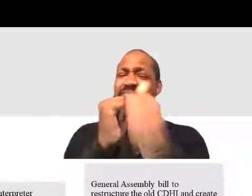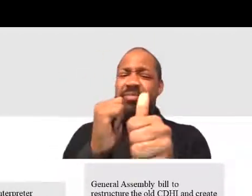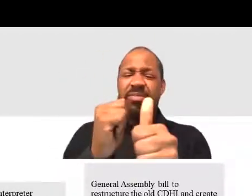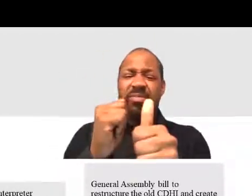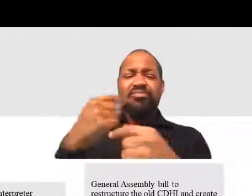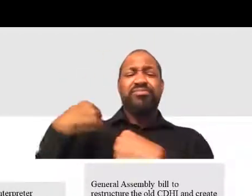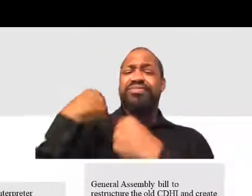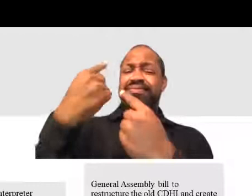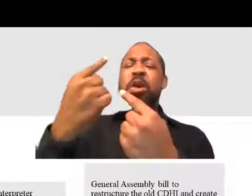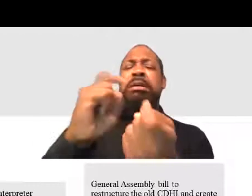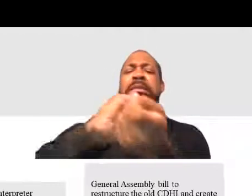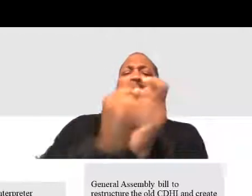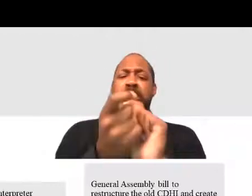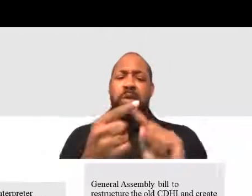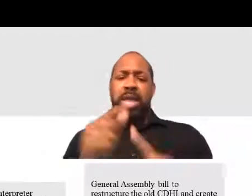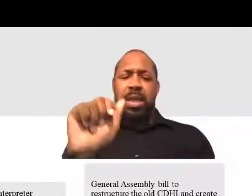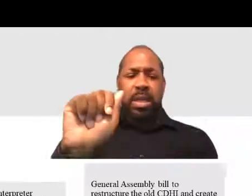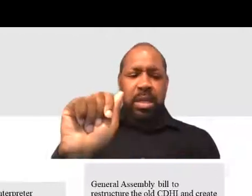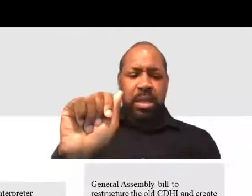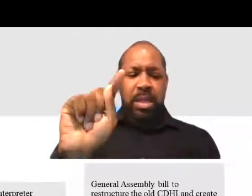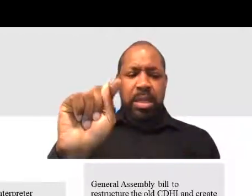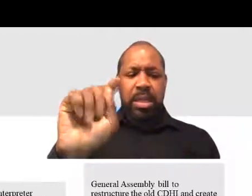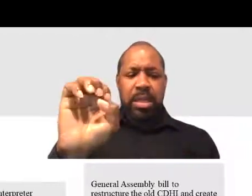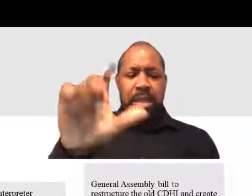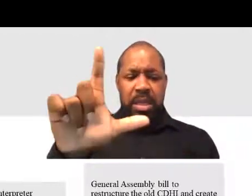1983. They passed the bill Telephone Service for the Deaf.